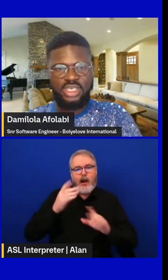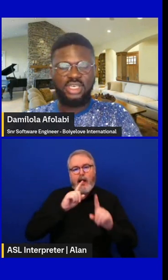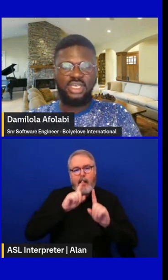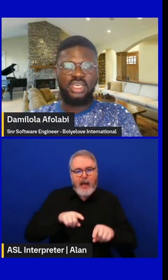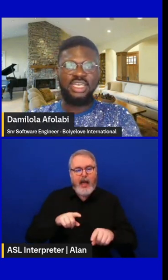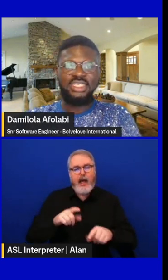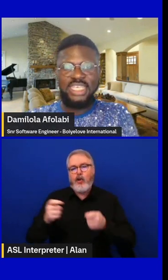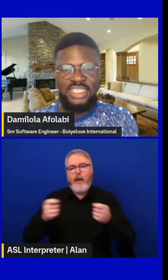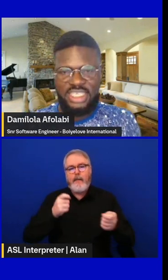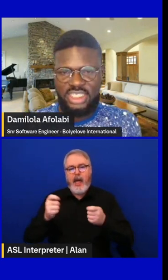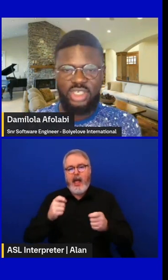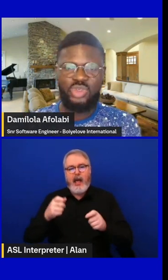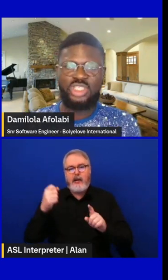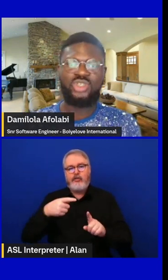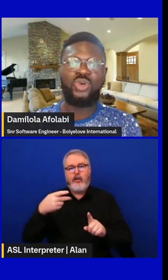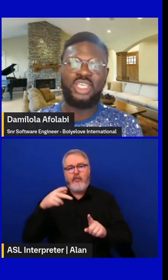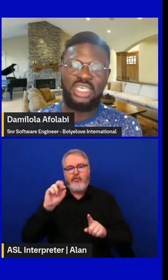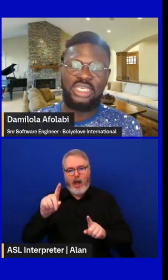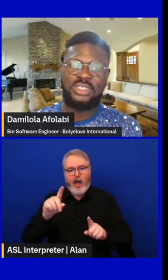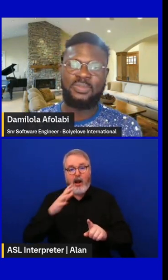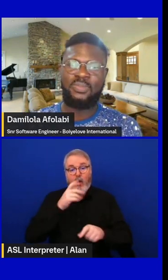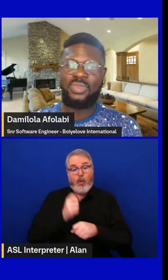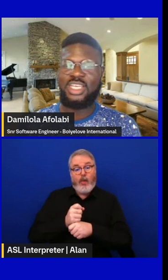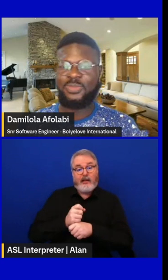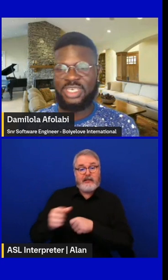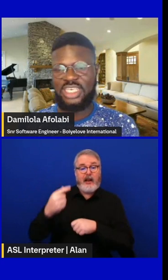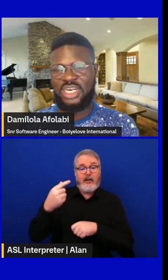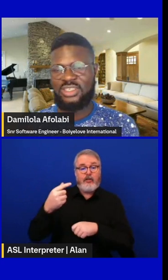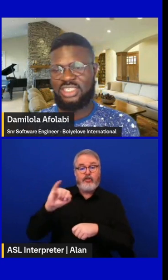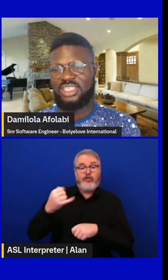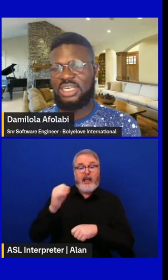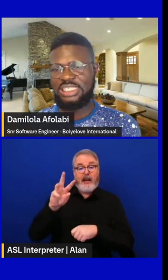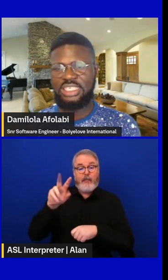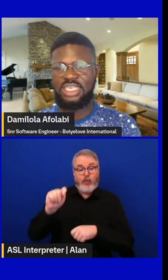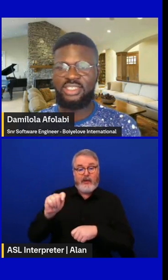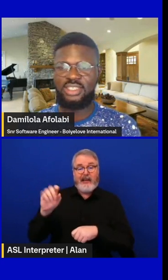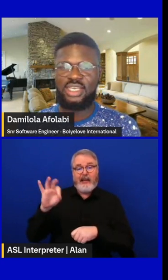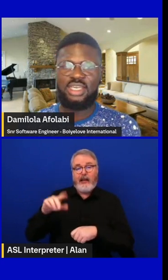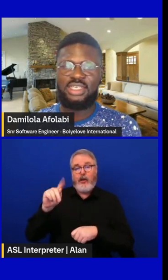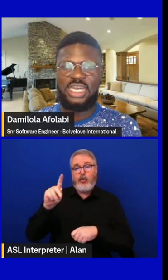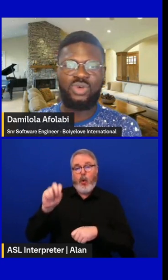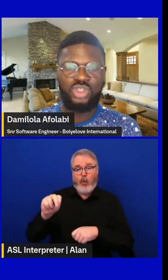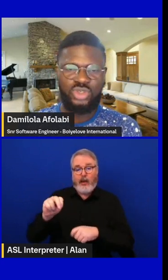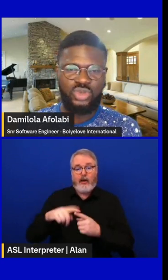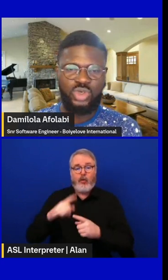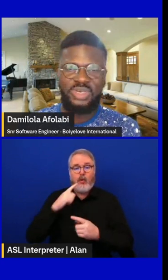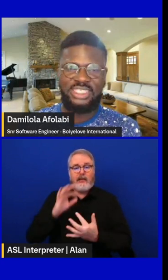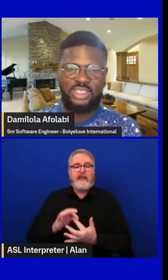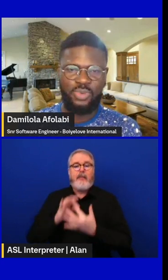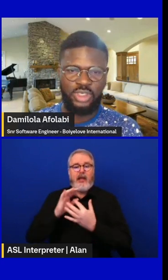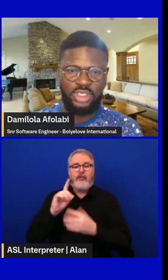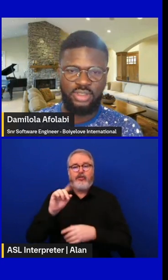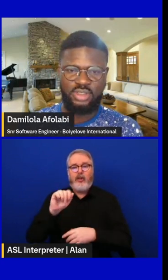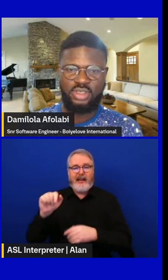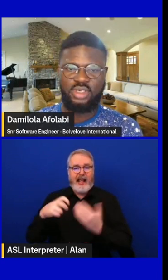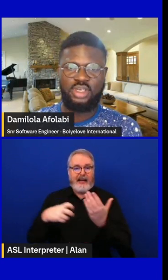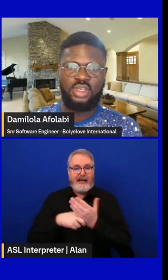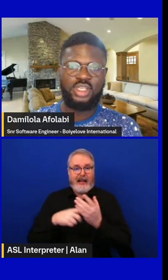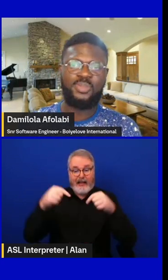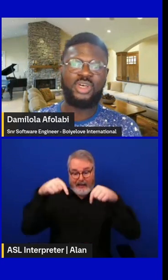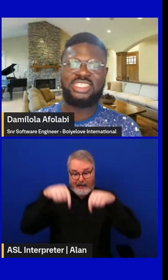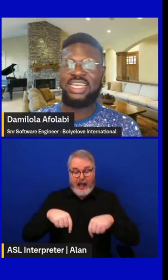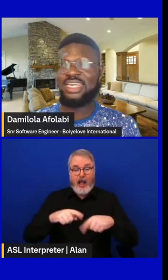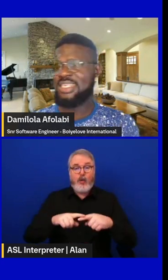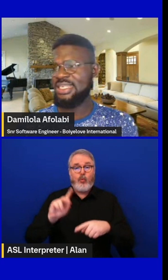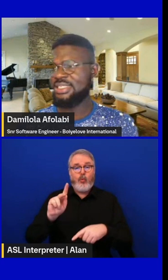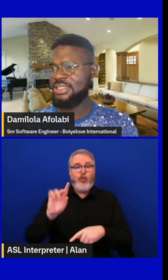prods. It sends a JWT token, a special data ticket, downward to Kubernetes pod.